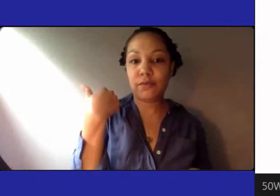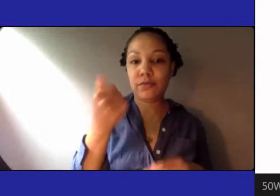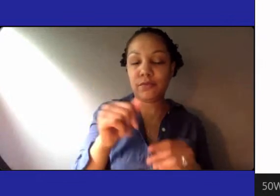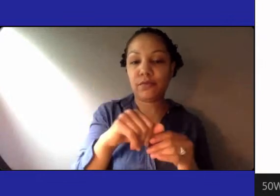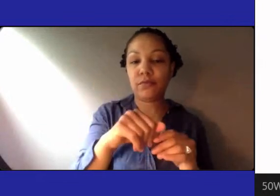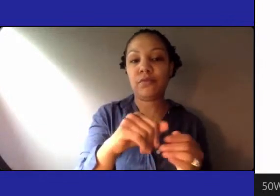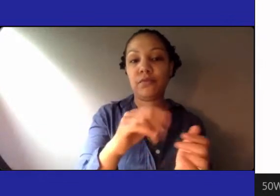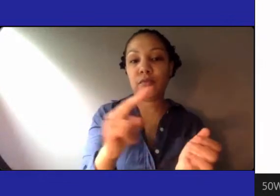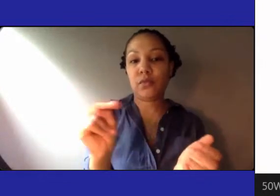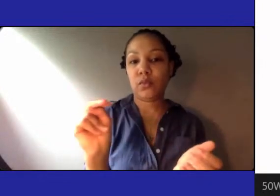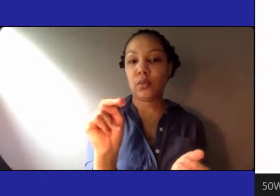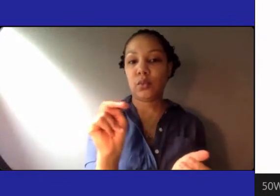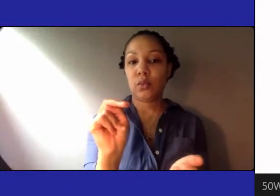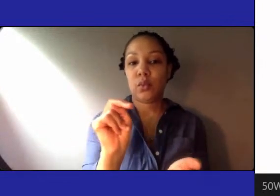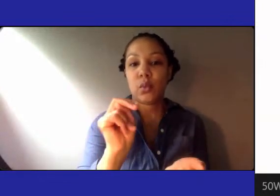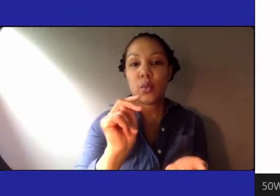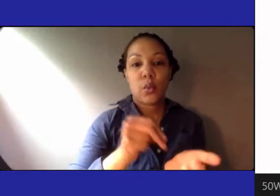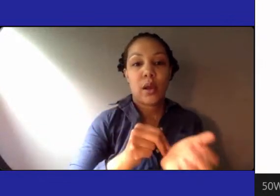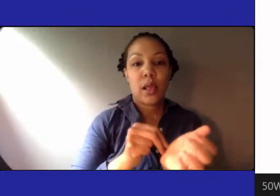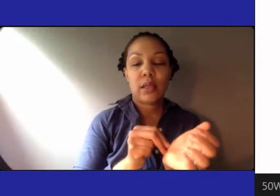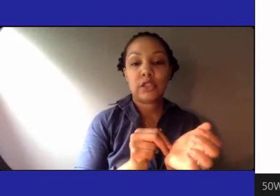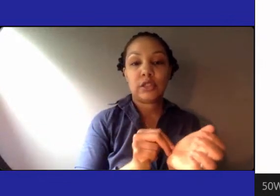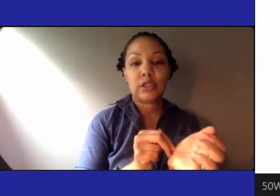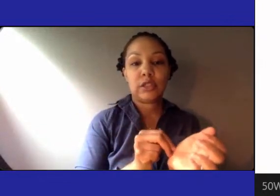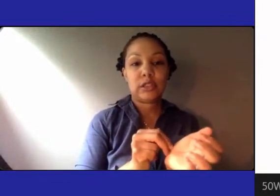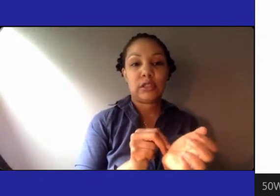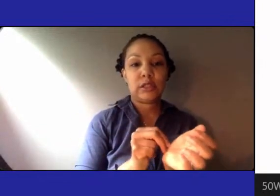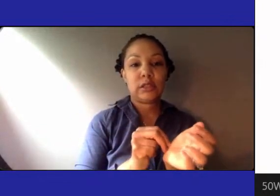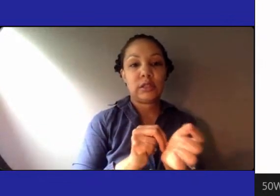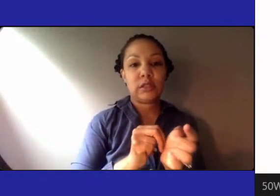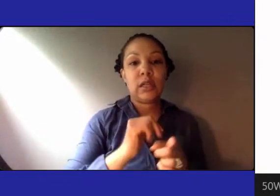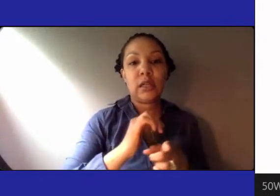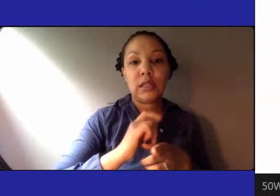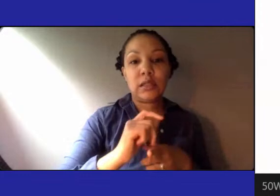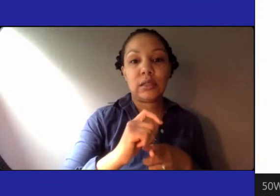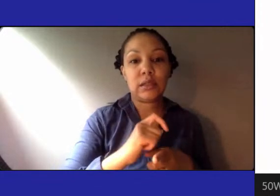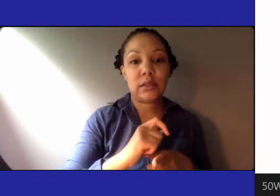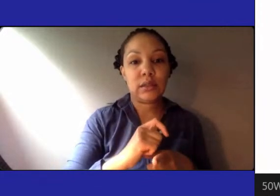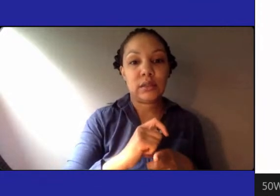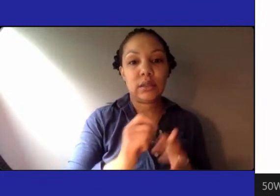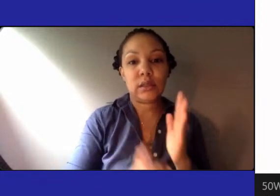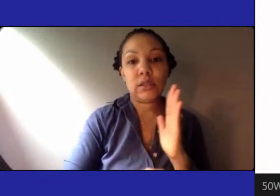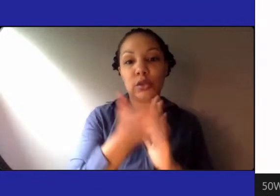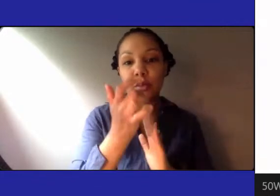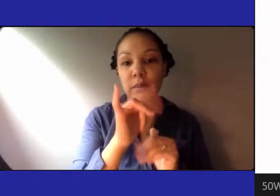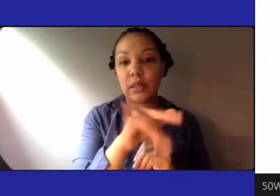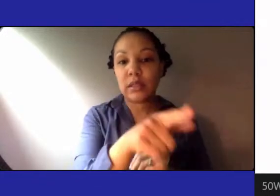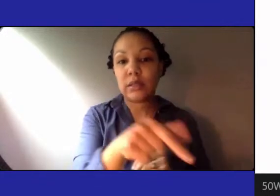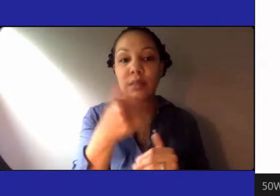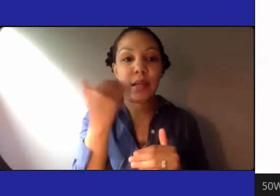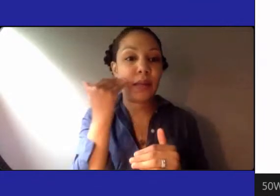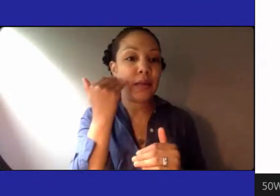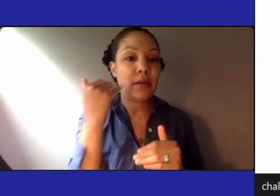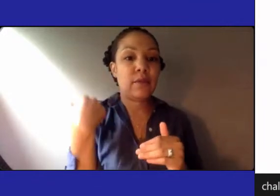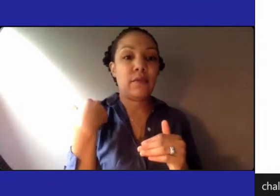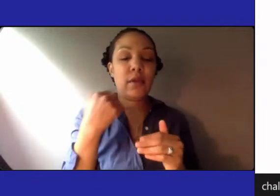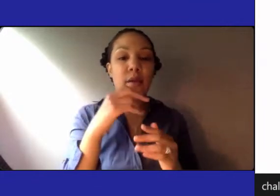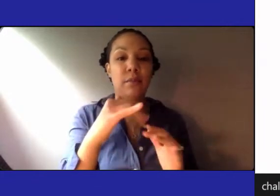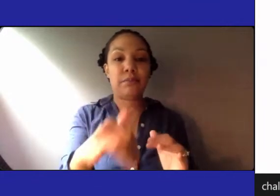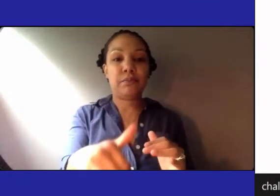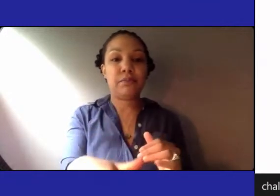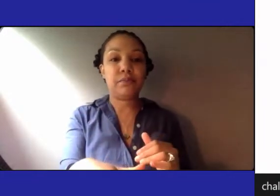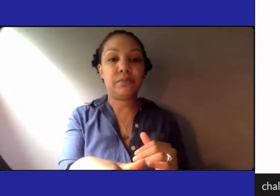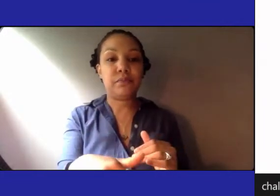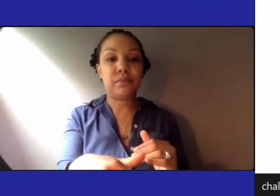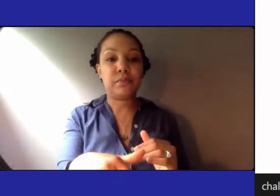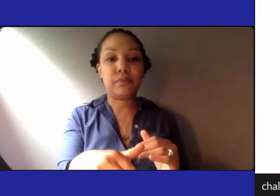our hospitals have 24/7 access to neuroradiologists, so to be able to supplement with AI was